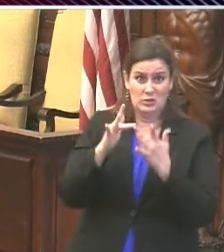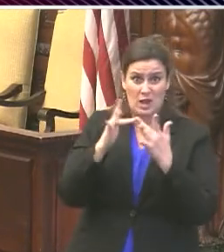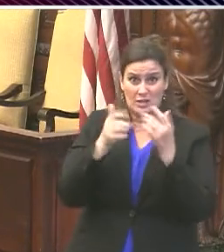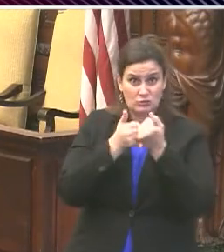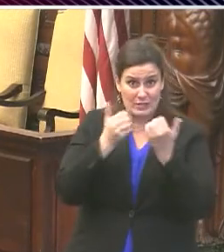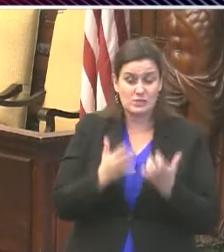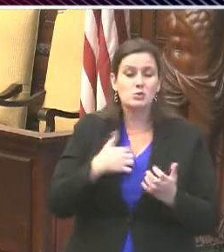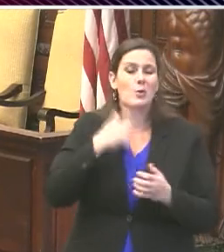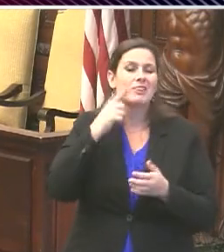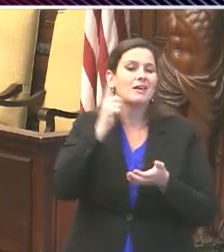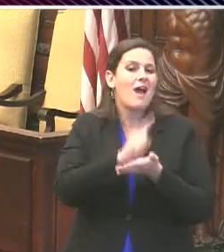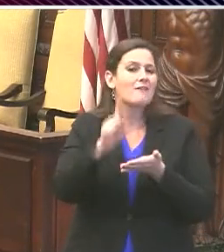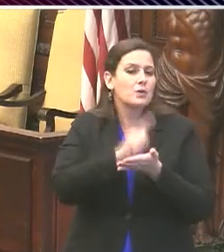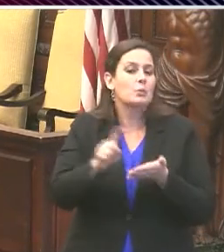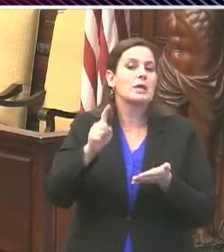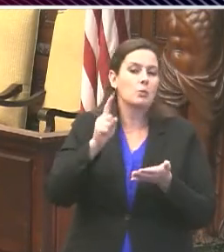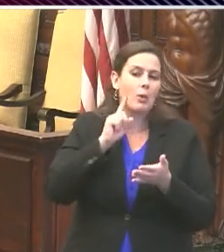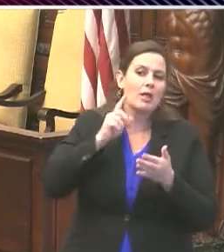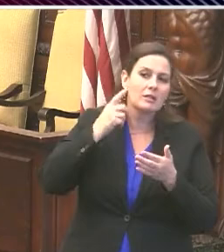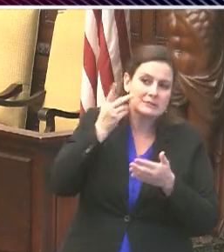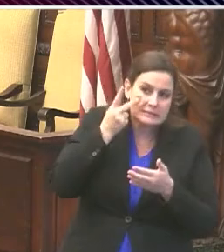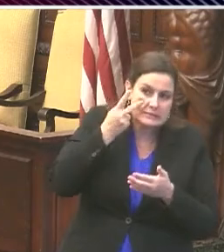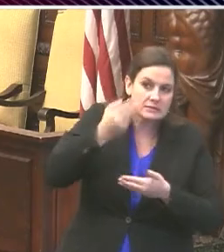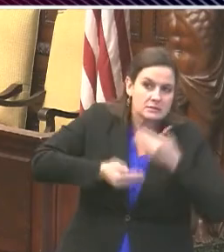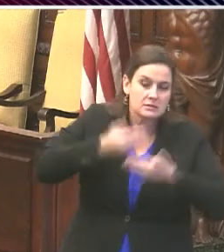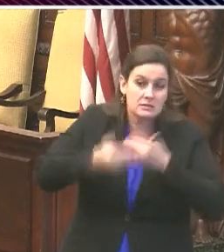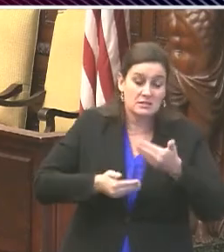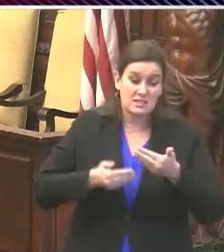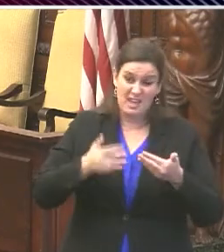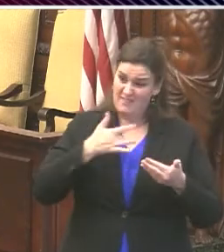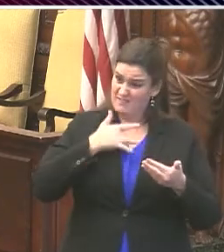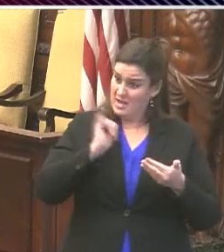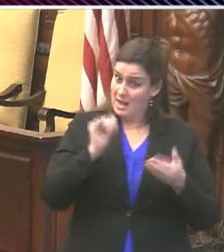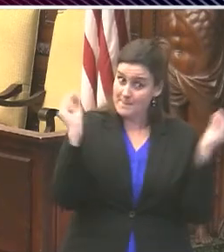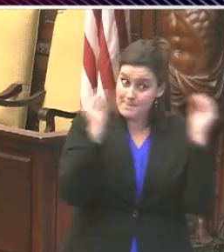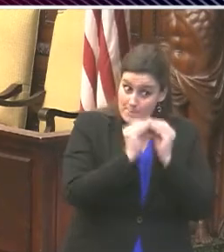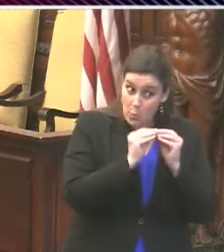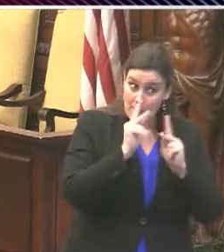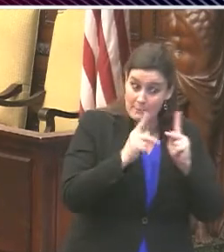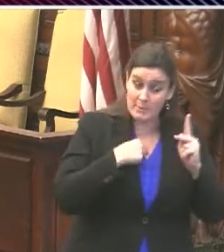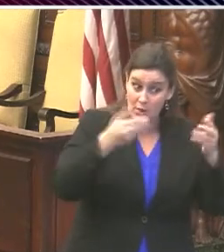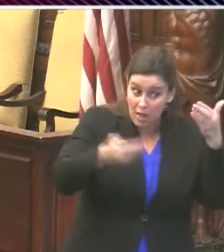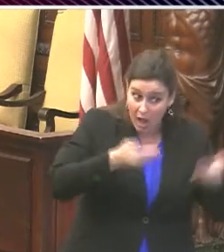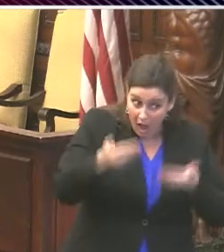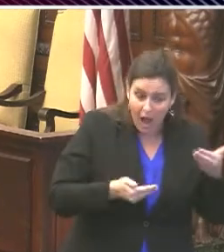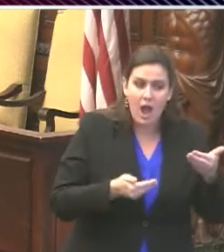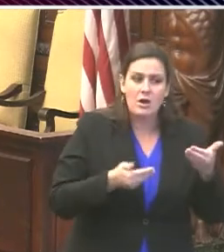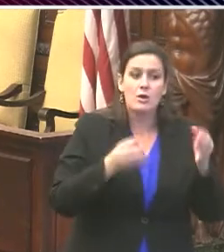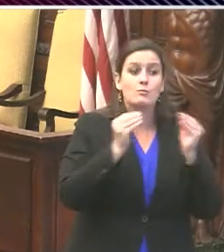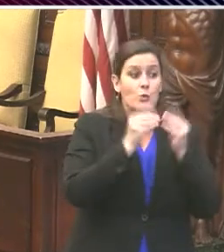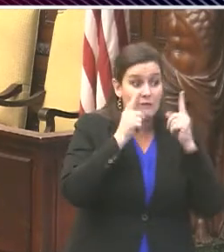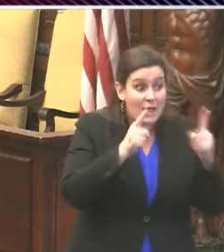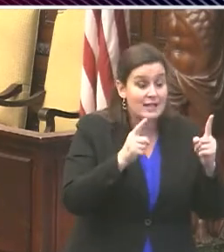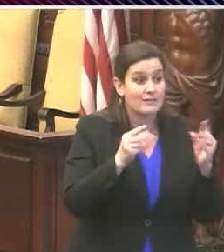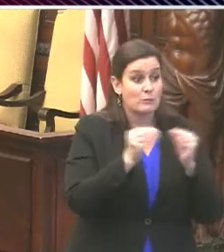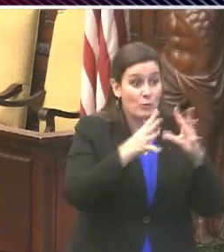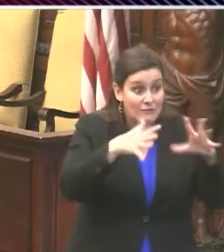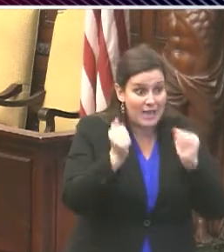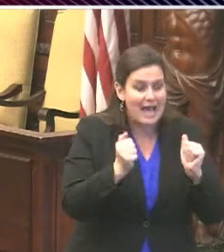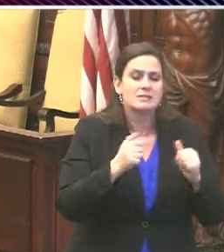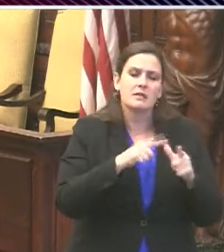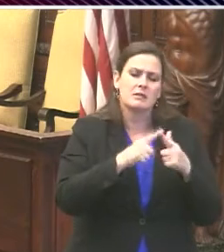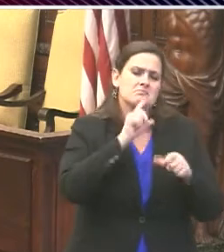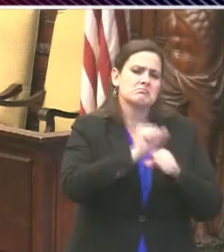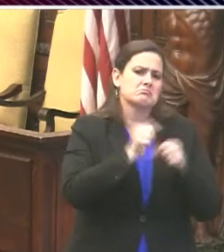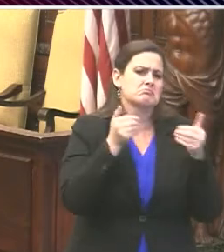every week. If we feel like more people will help us get to people more effectively or sooner, then yes, we will hire additional ones. But I think I